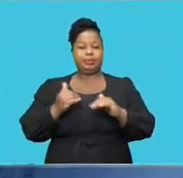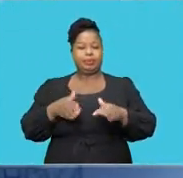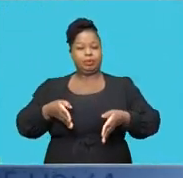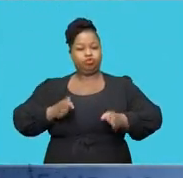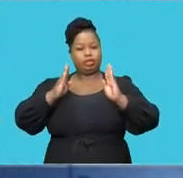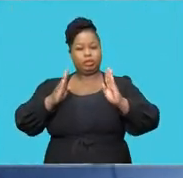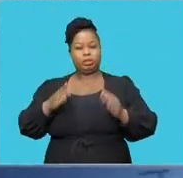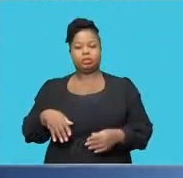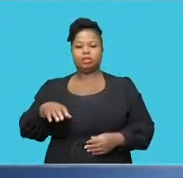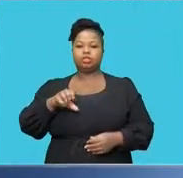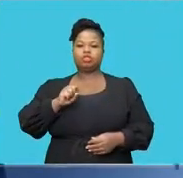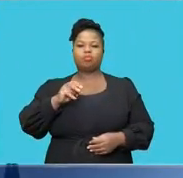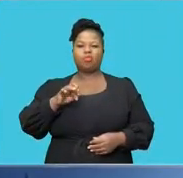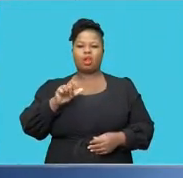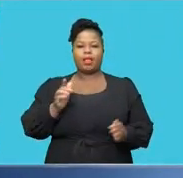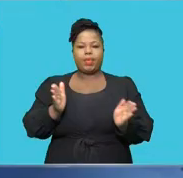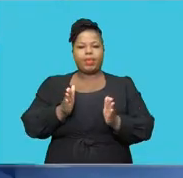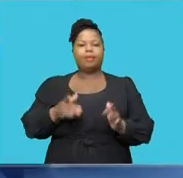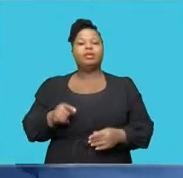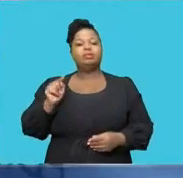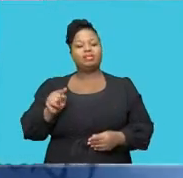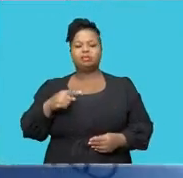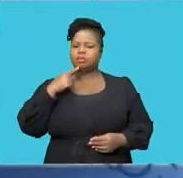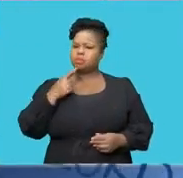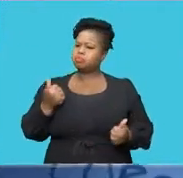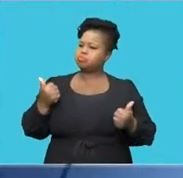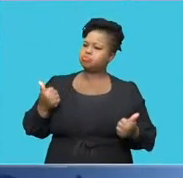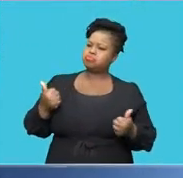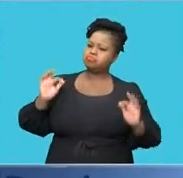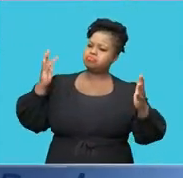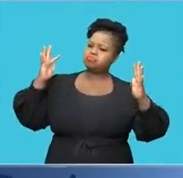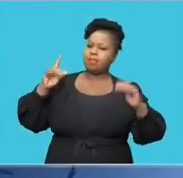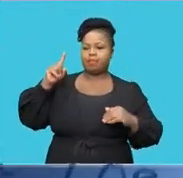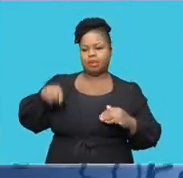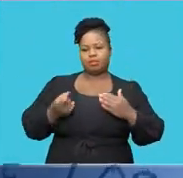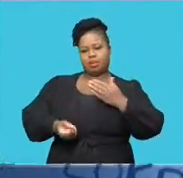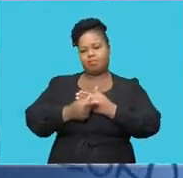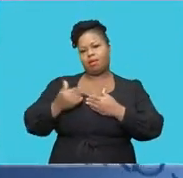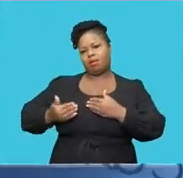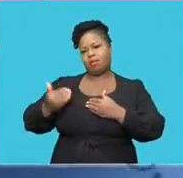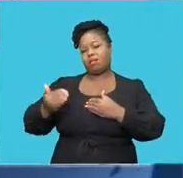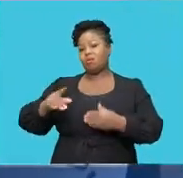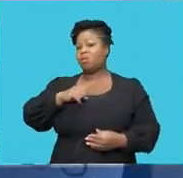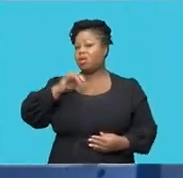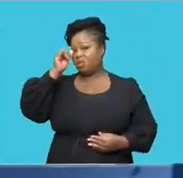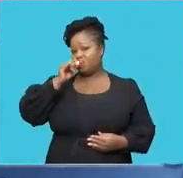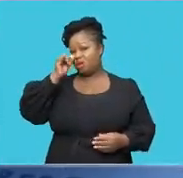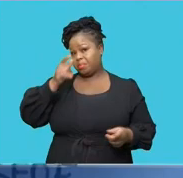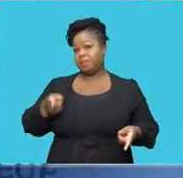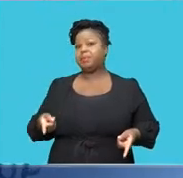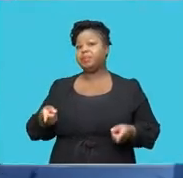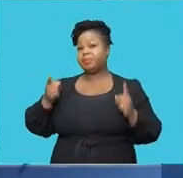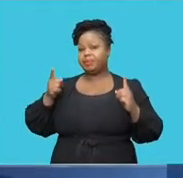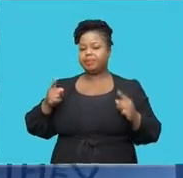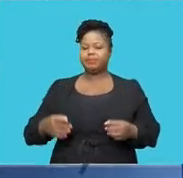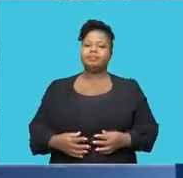ku-Small Street zincume kakhulu lolu hlelo zathi impela yinto lokumele ihlale yenzeka ngoba ubugebengu budla lubi